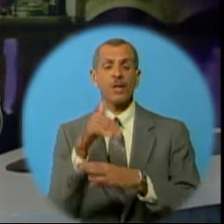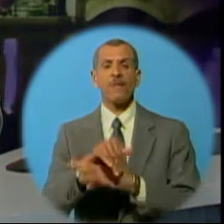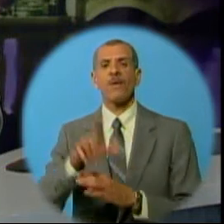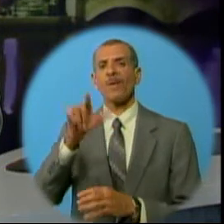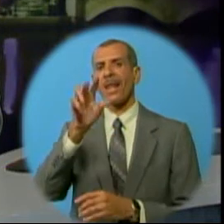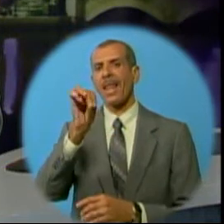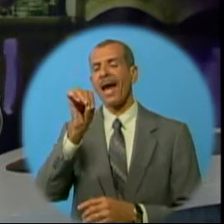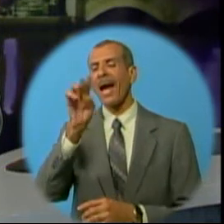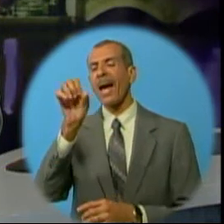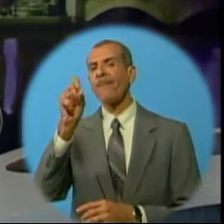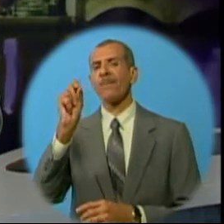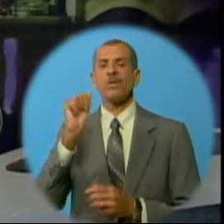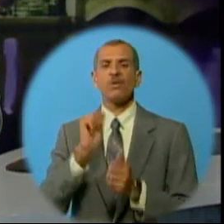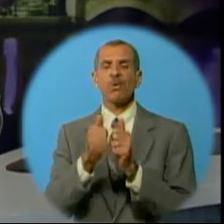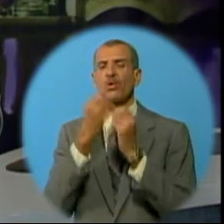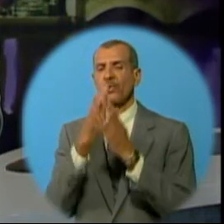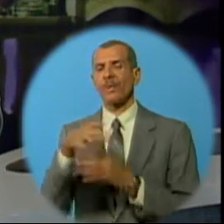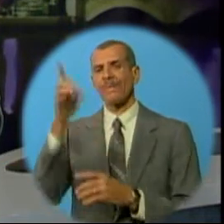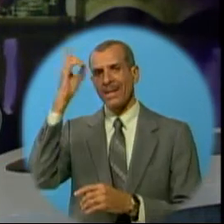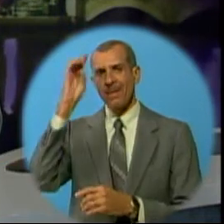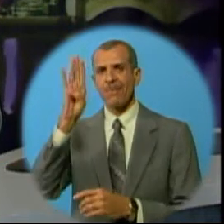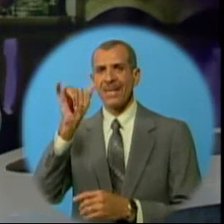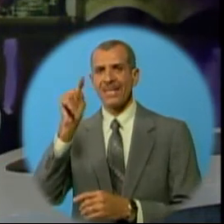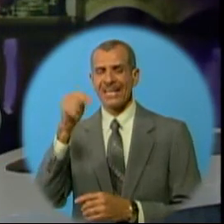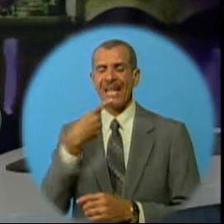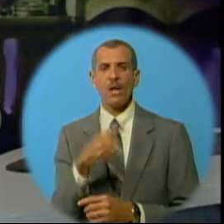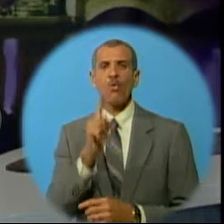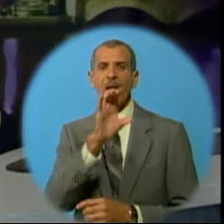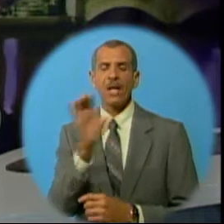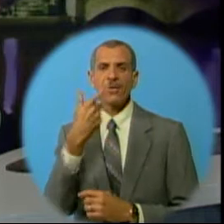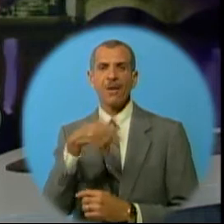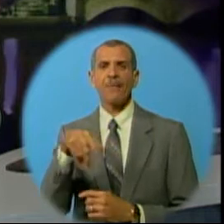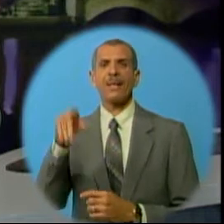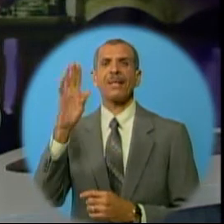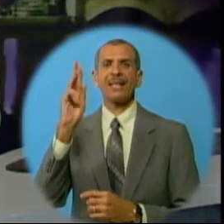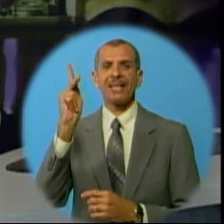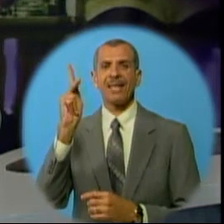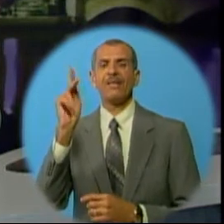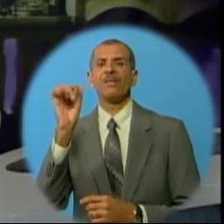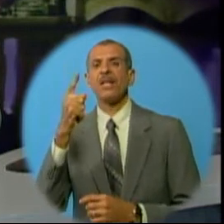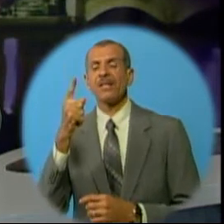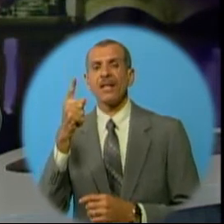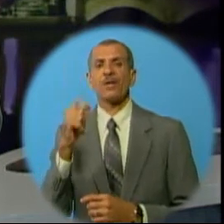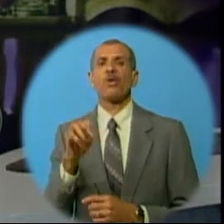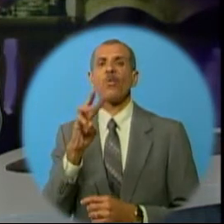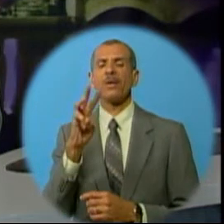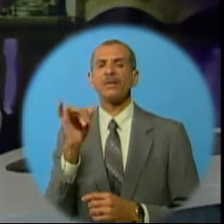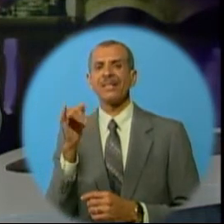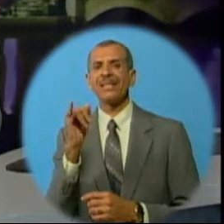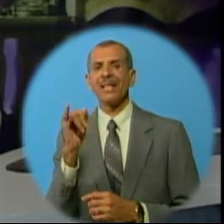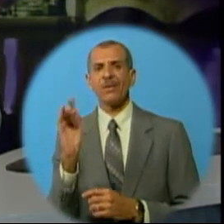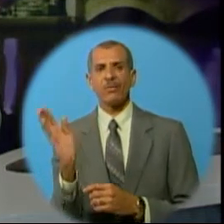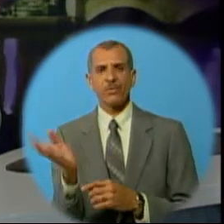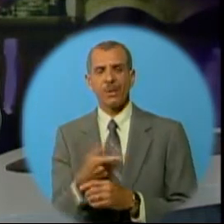The Lime Sports World, I'm Damien Best. A century from Emerald K's prevented the Sajiko West Indies High Performance Centre from sweeping the